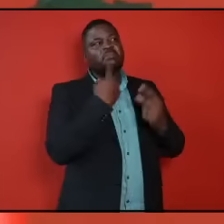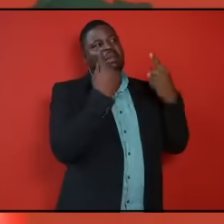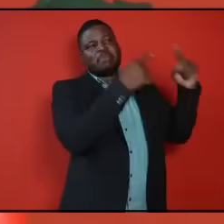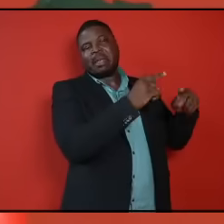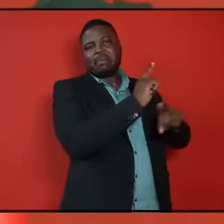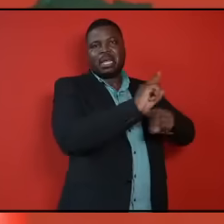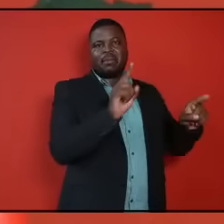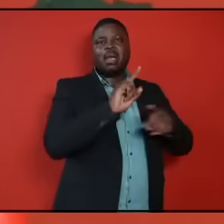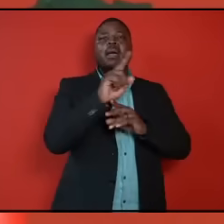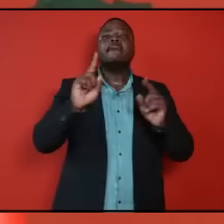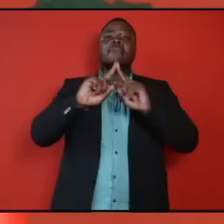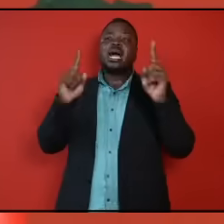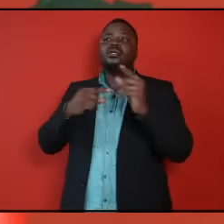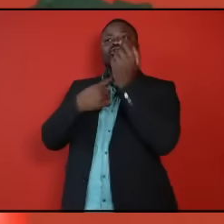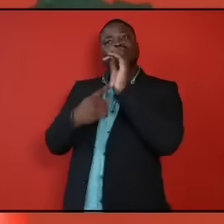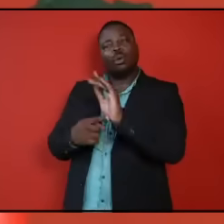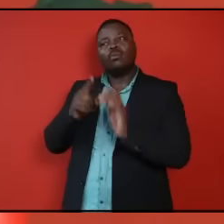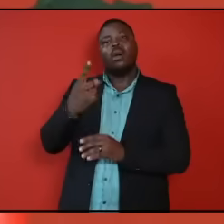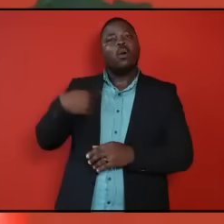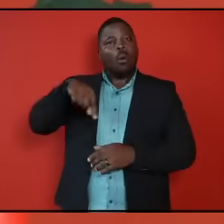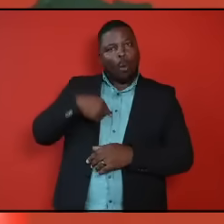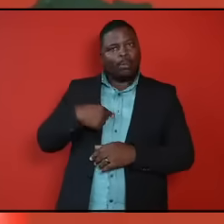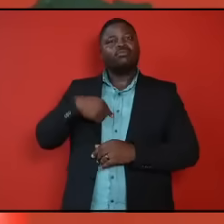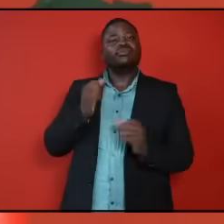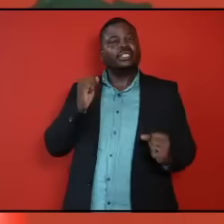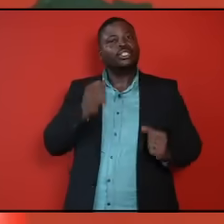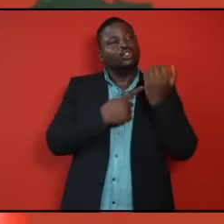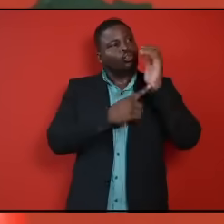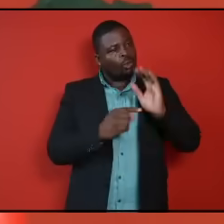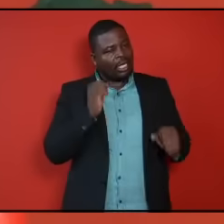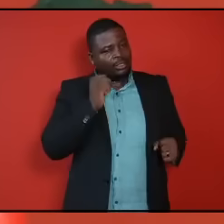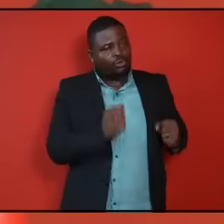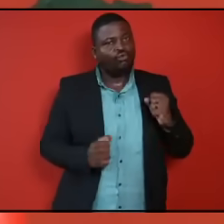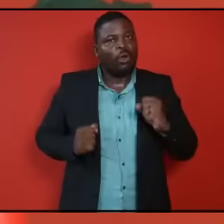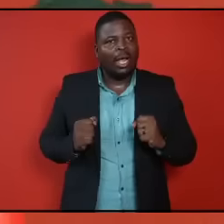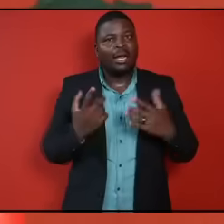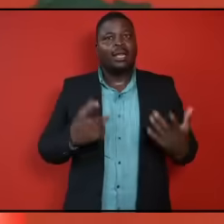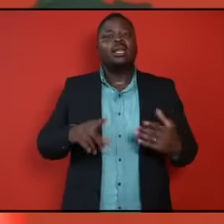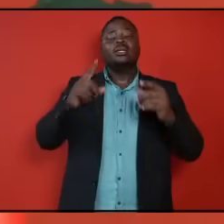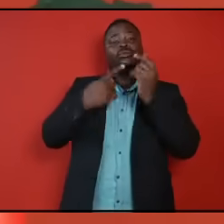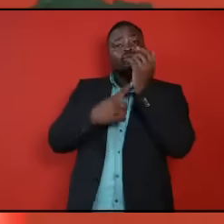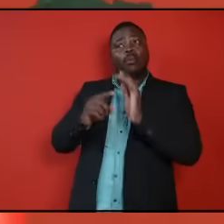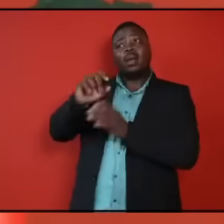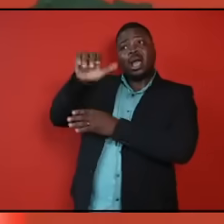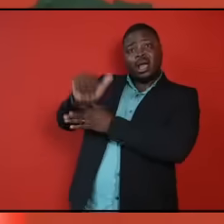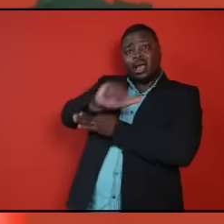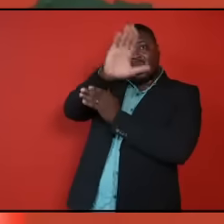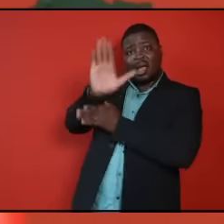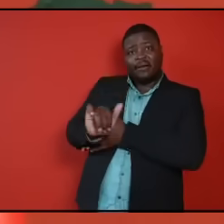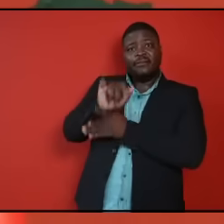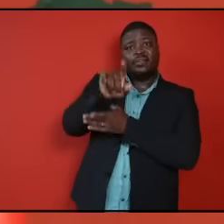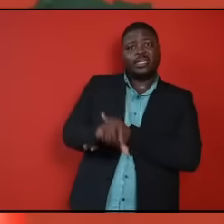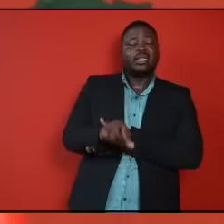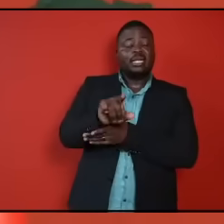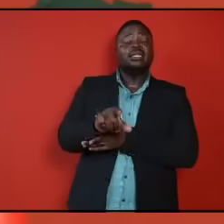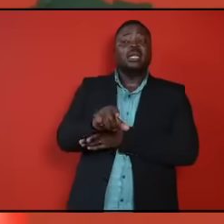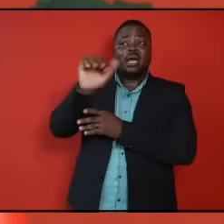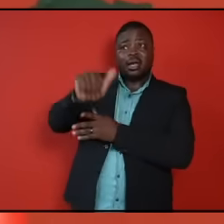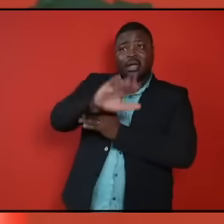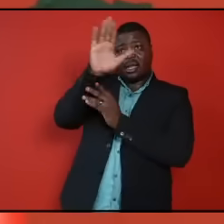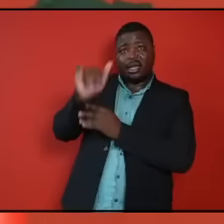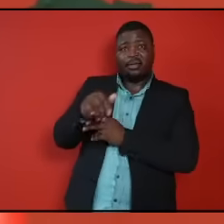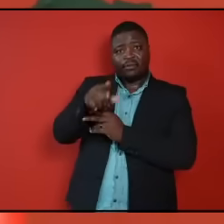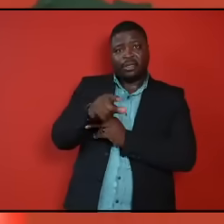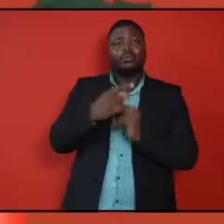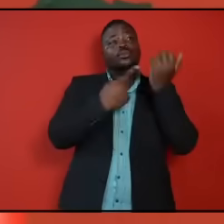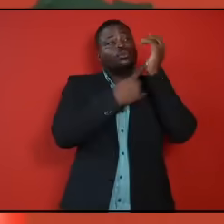history of struggle. Our own democracy and the liberation of the African continent were profoundly shaped by the